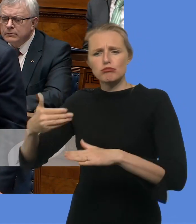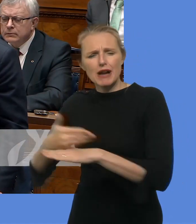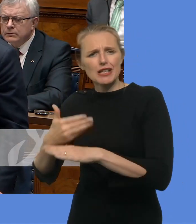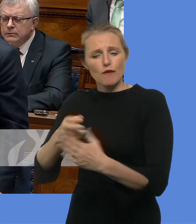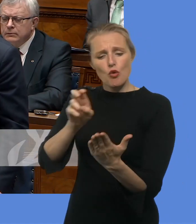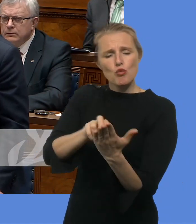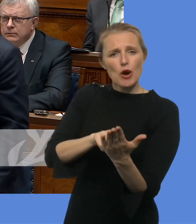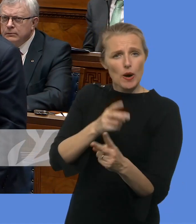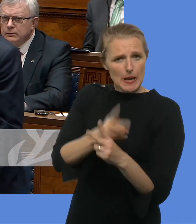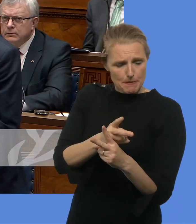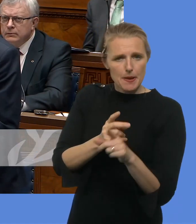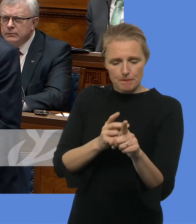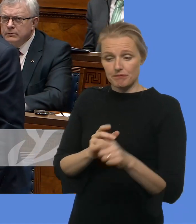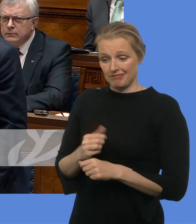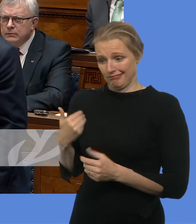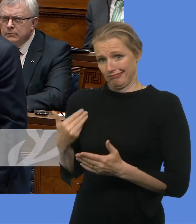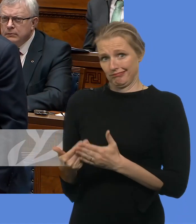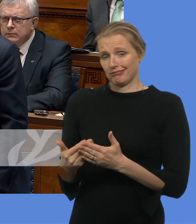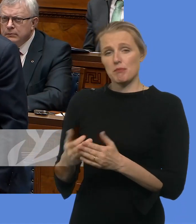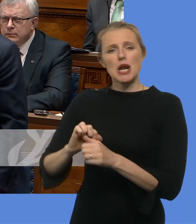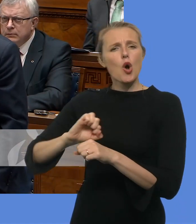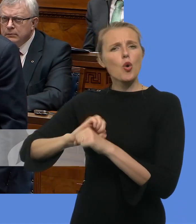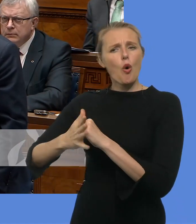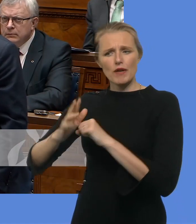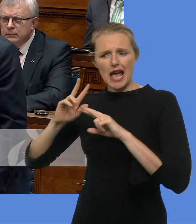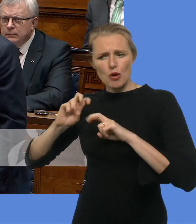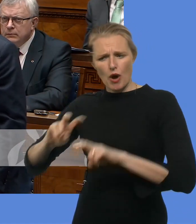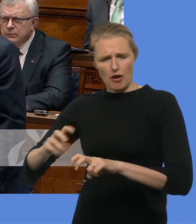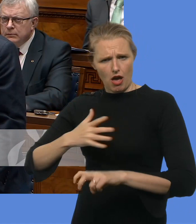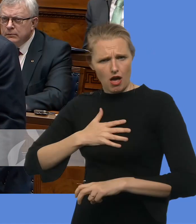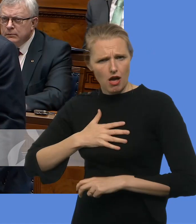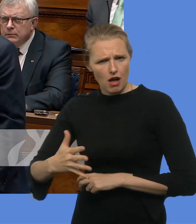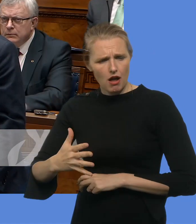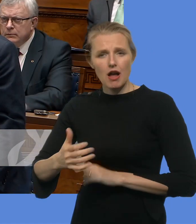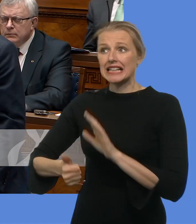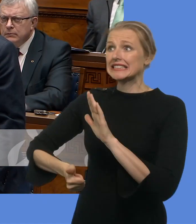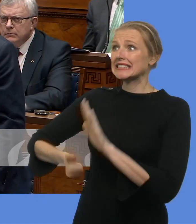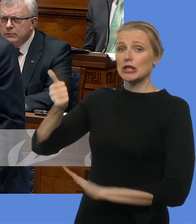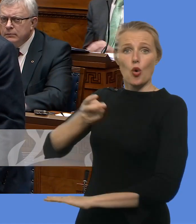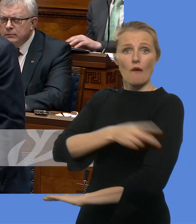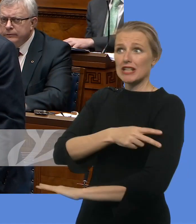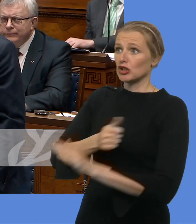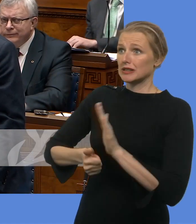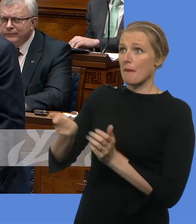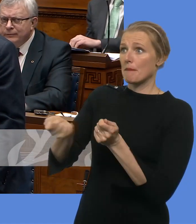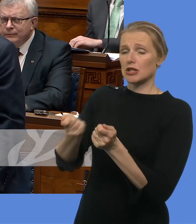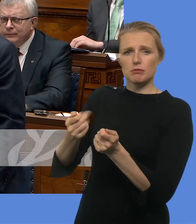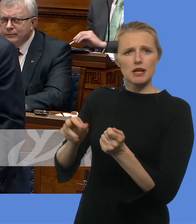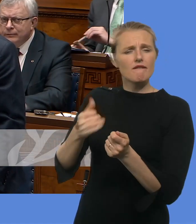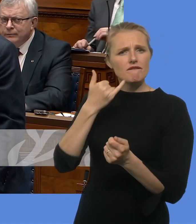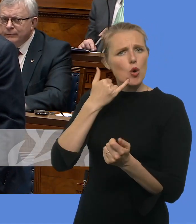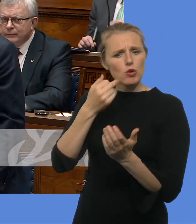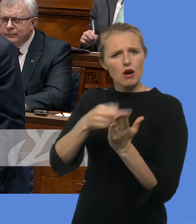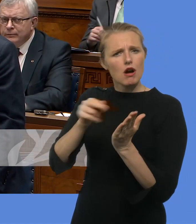COVID inquiry has found in the last couple of weeks routine wiping of phones by senior officials and ministers, and it took